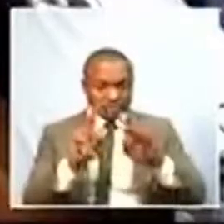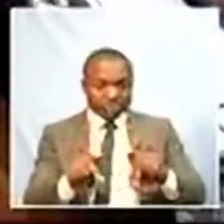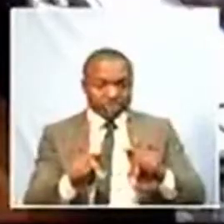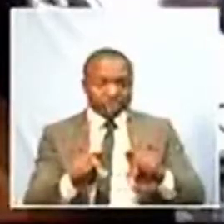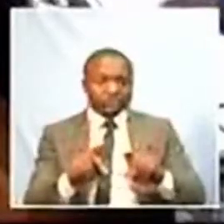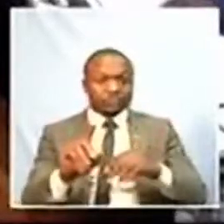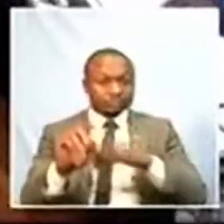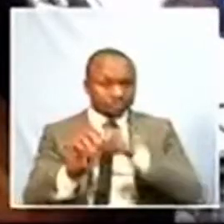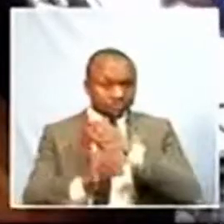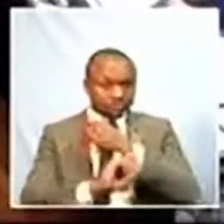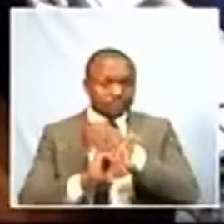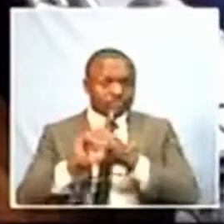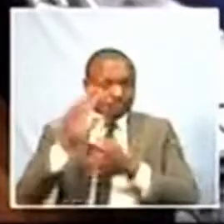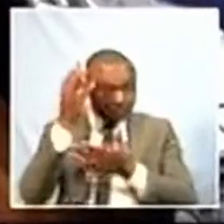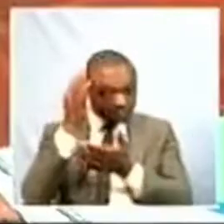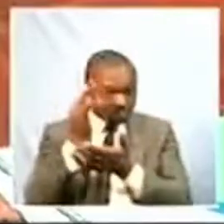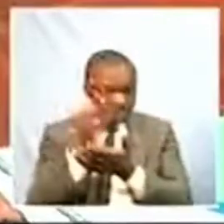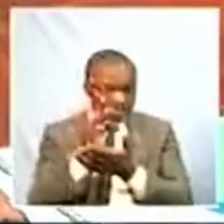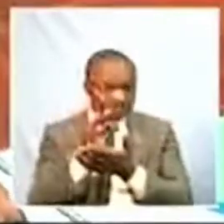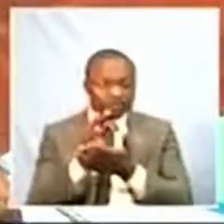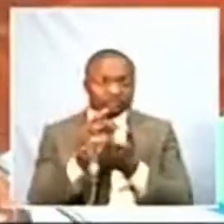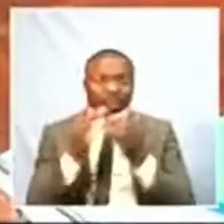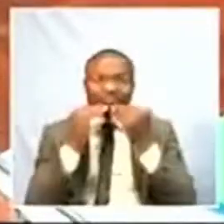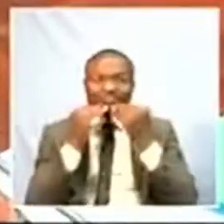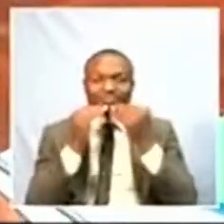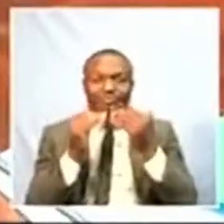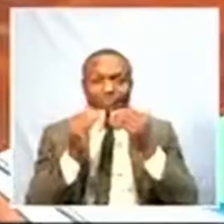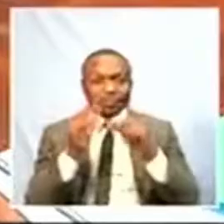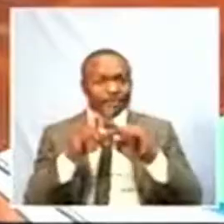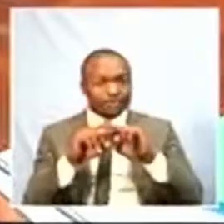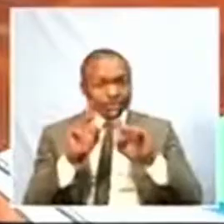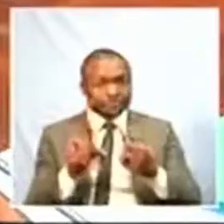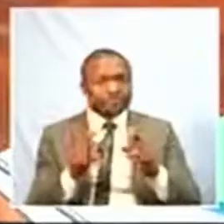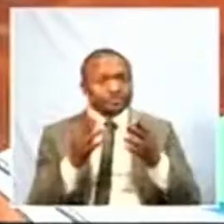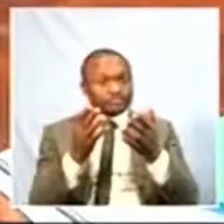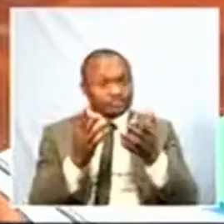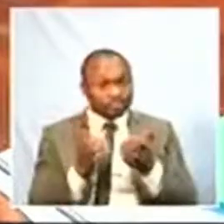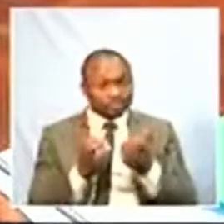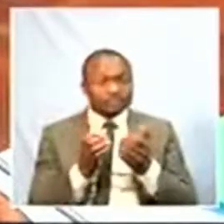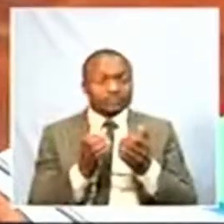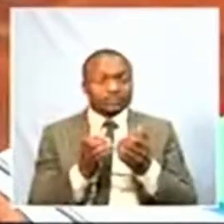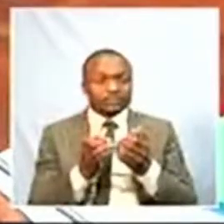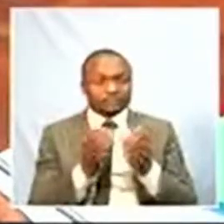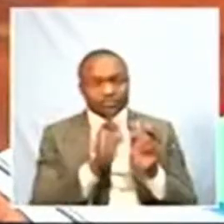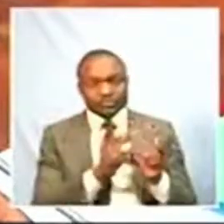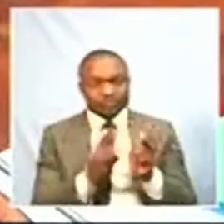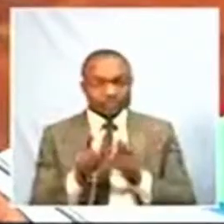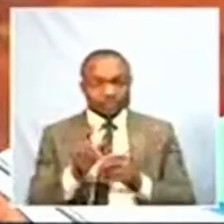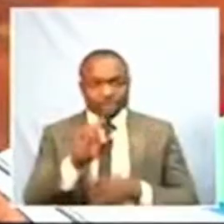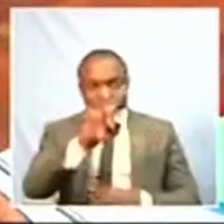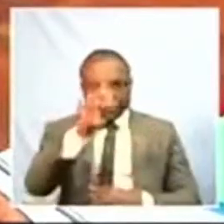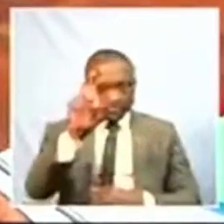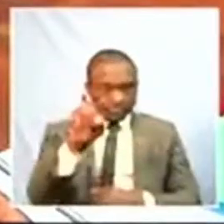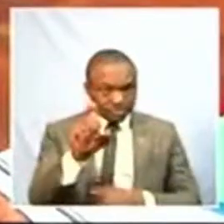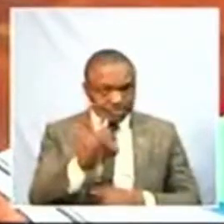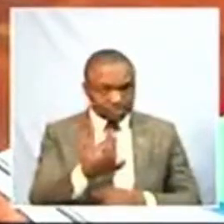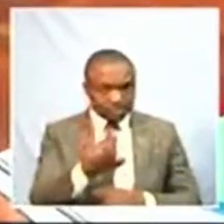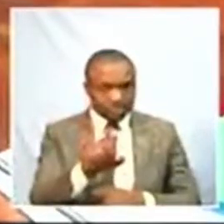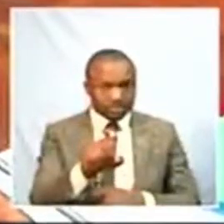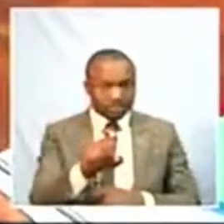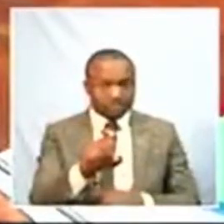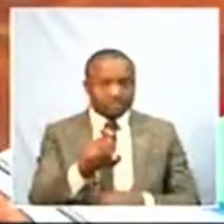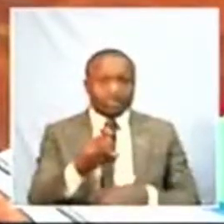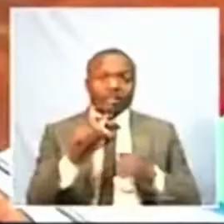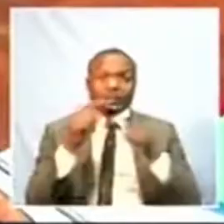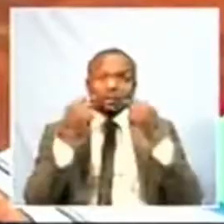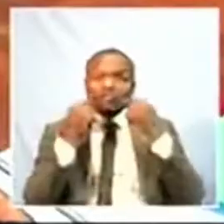Town Clerk. Thank you, Chair. I wanted to speak to the question of the circular. We